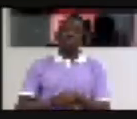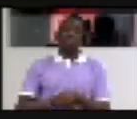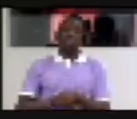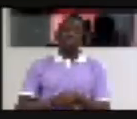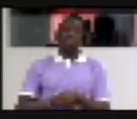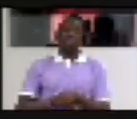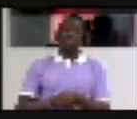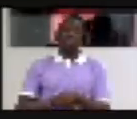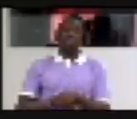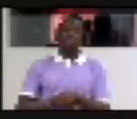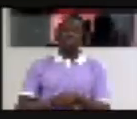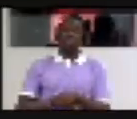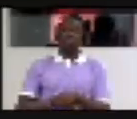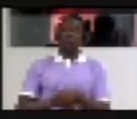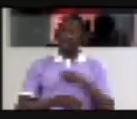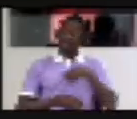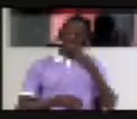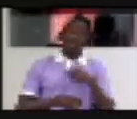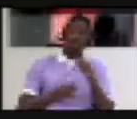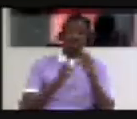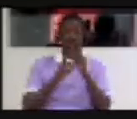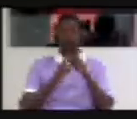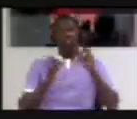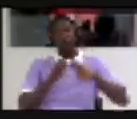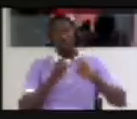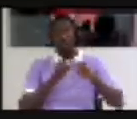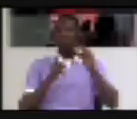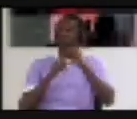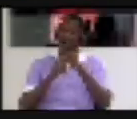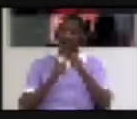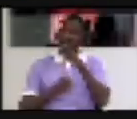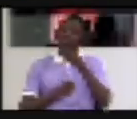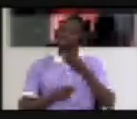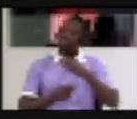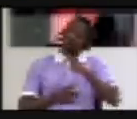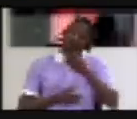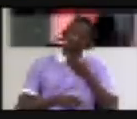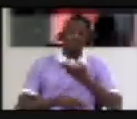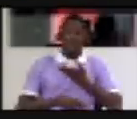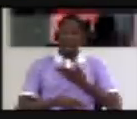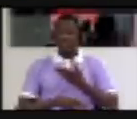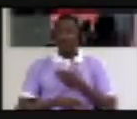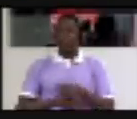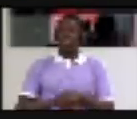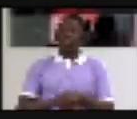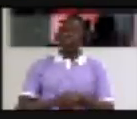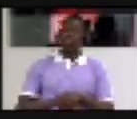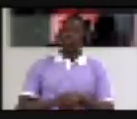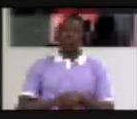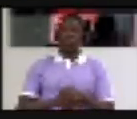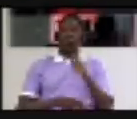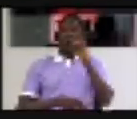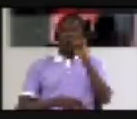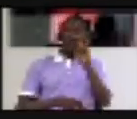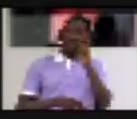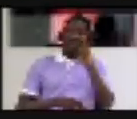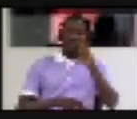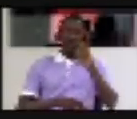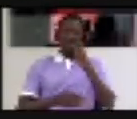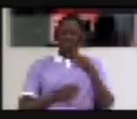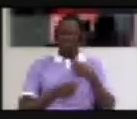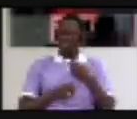for any final words you may have. Ovivan, can you help us with the echo? I can